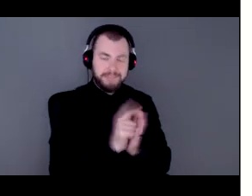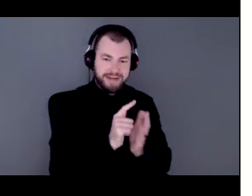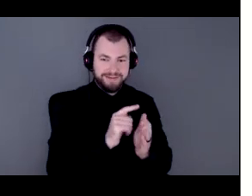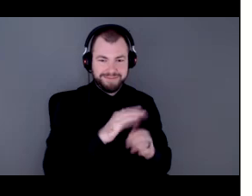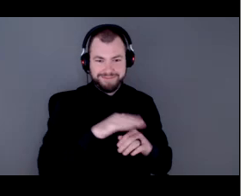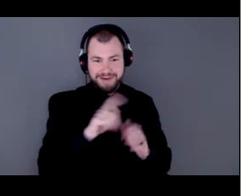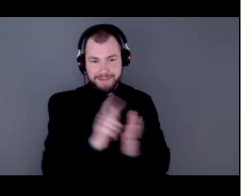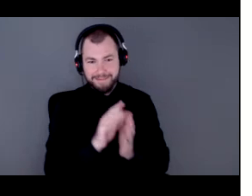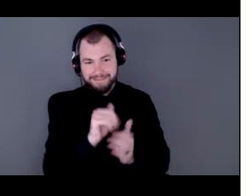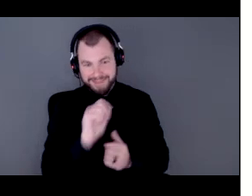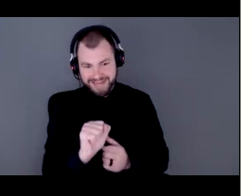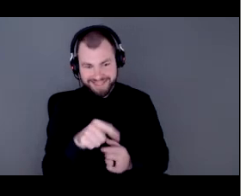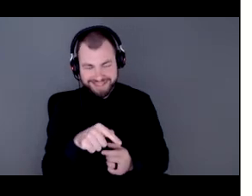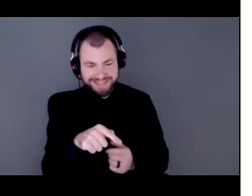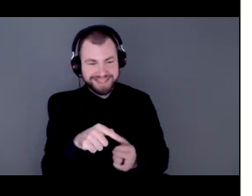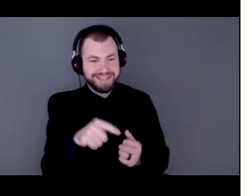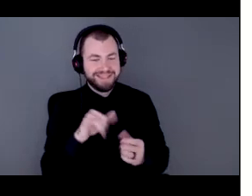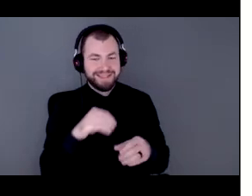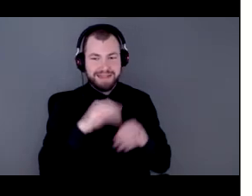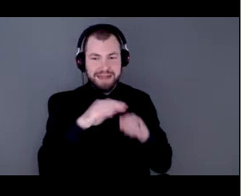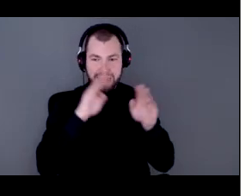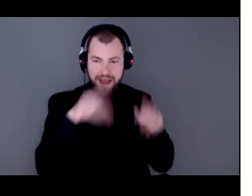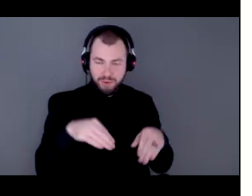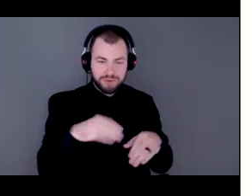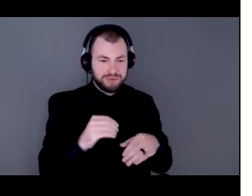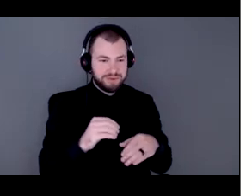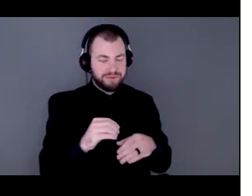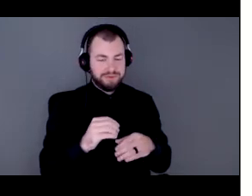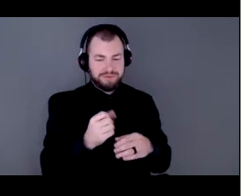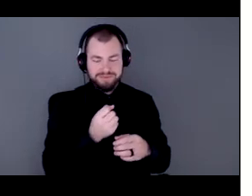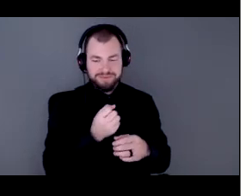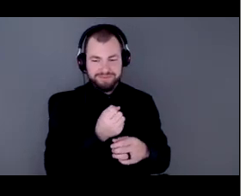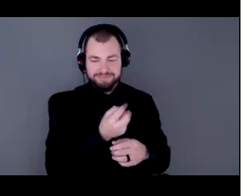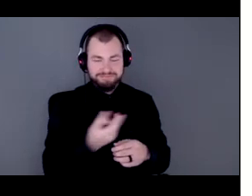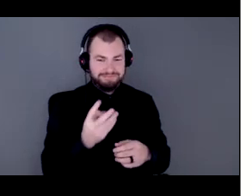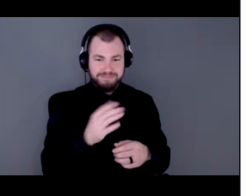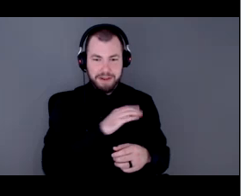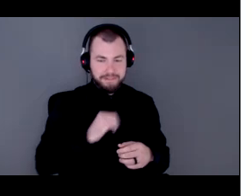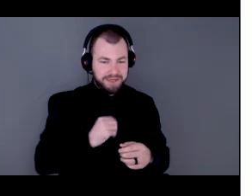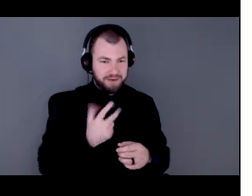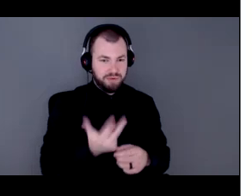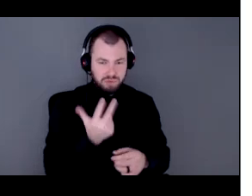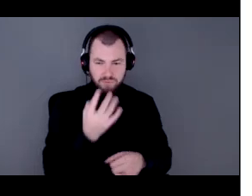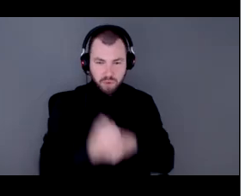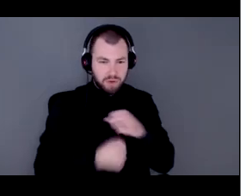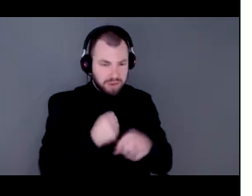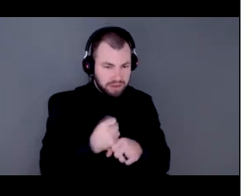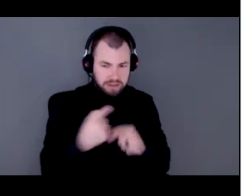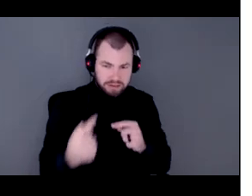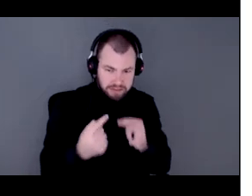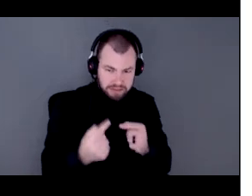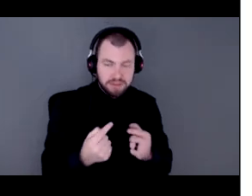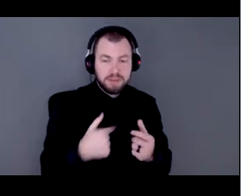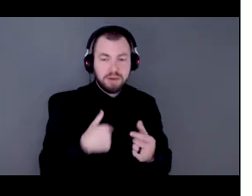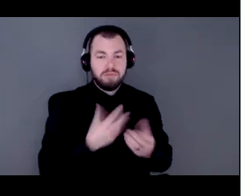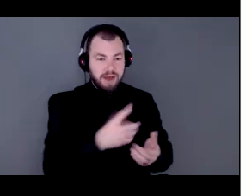Senate subcommittees multiple times over something like 3 or 4 years, and we were really able to provide data to help stave